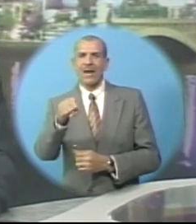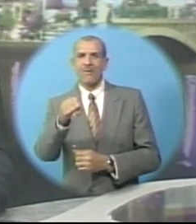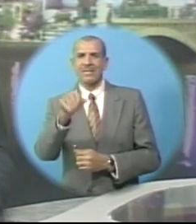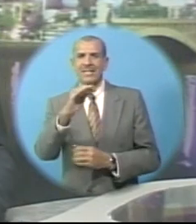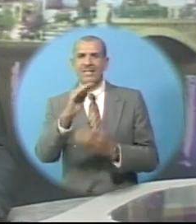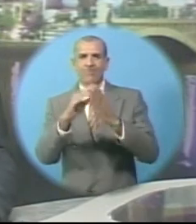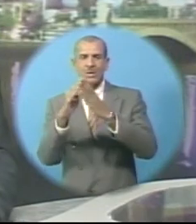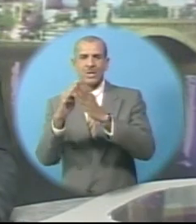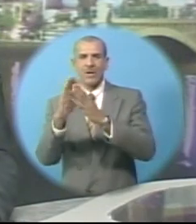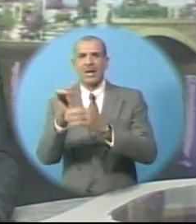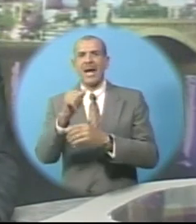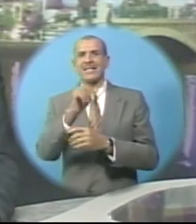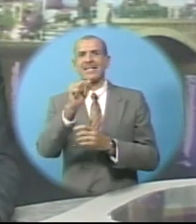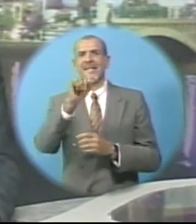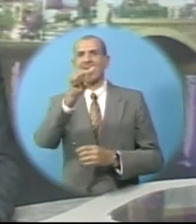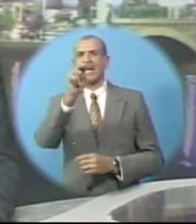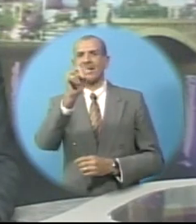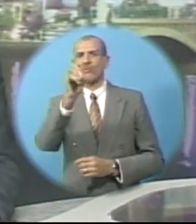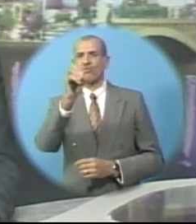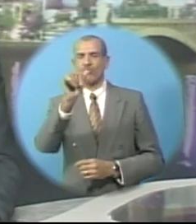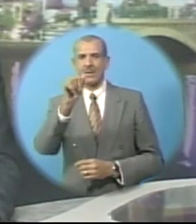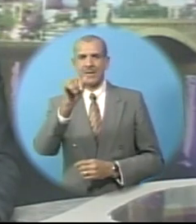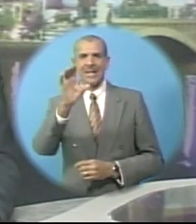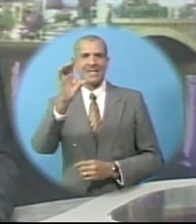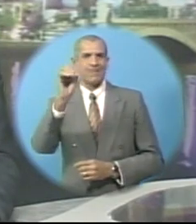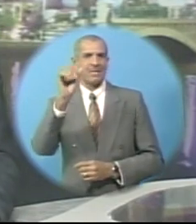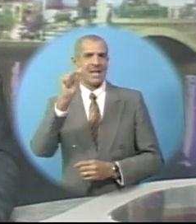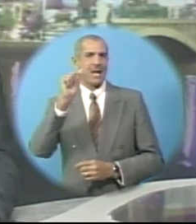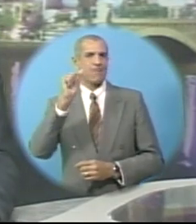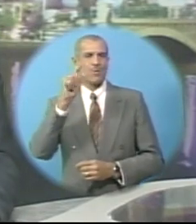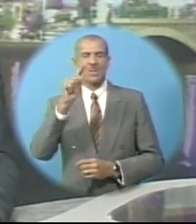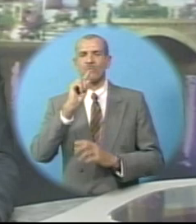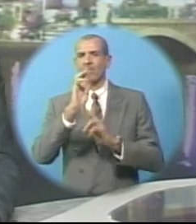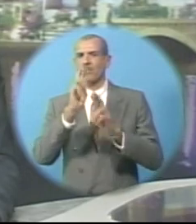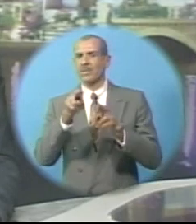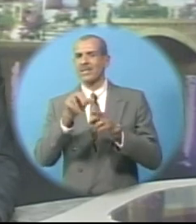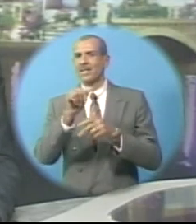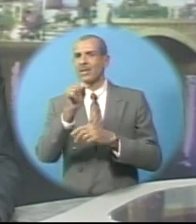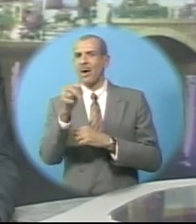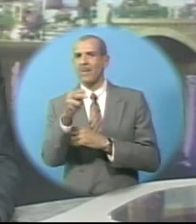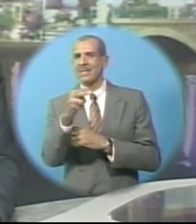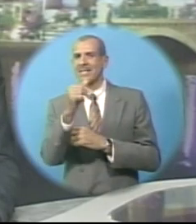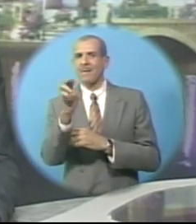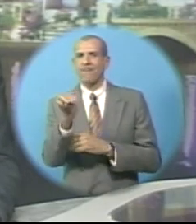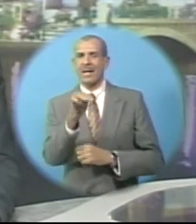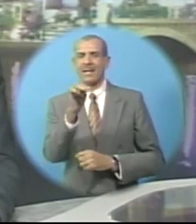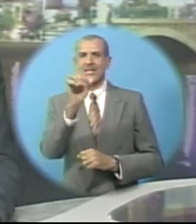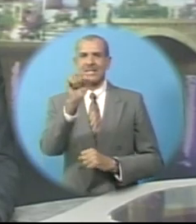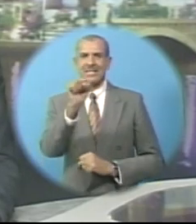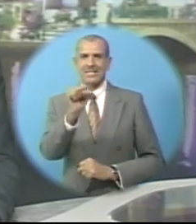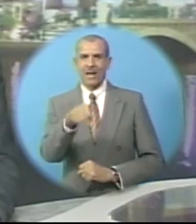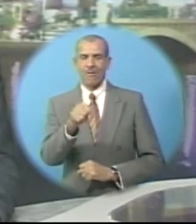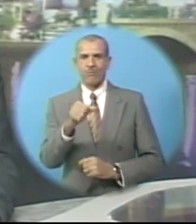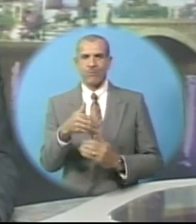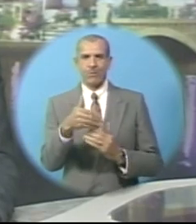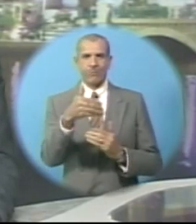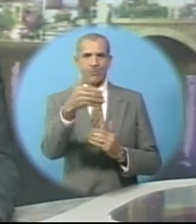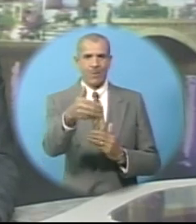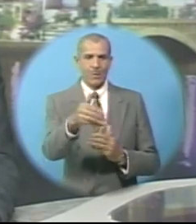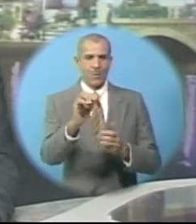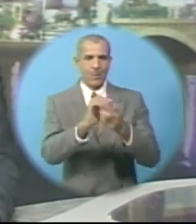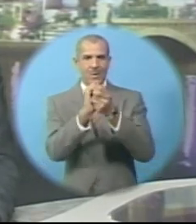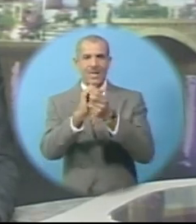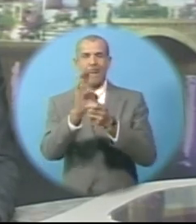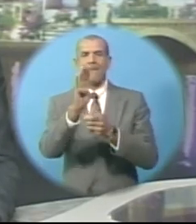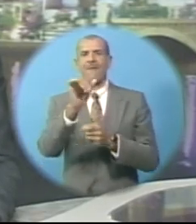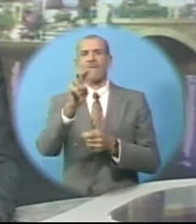of Bridgetown and St. Andrew. CBC's Anna-Marie Burt reports that St. Thomas and St. Michael South also advanced with wins at